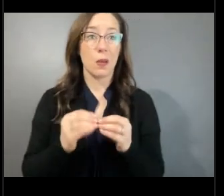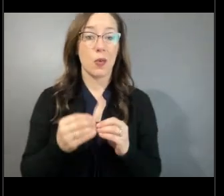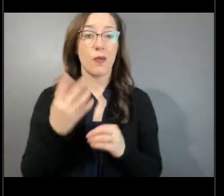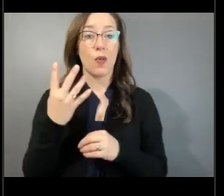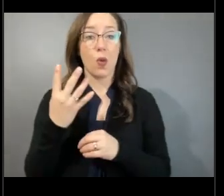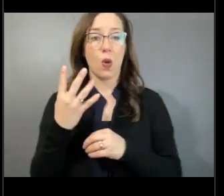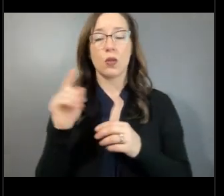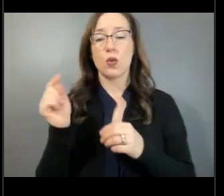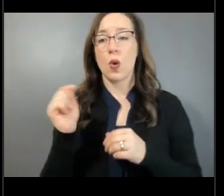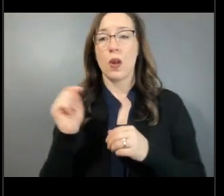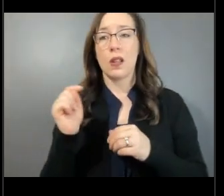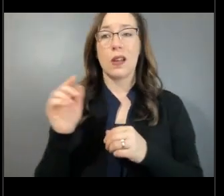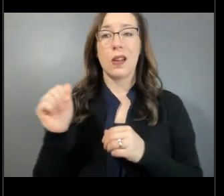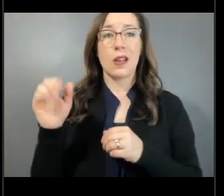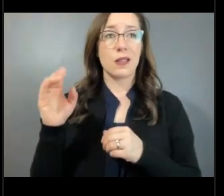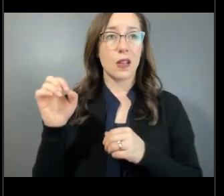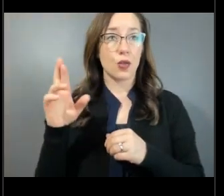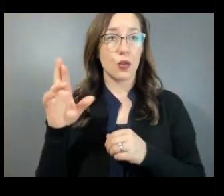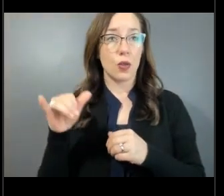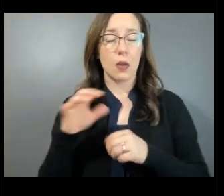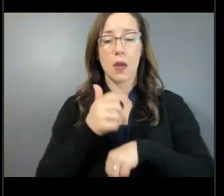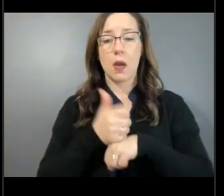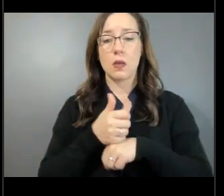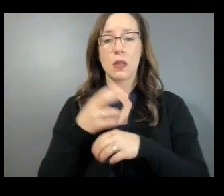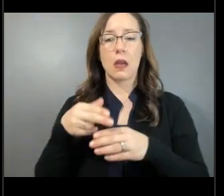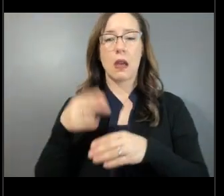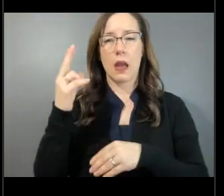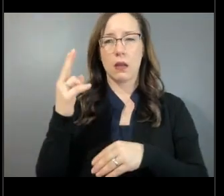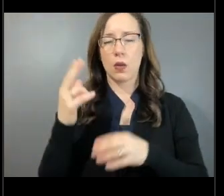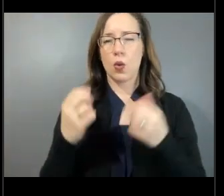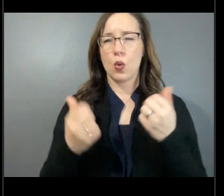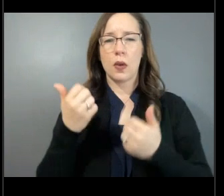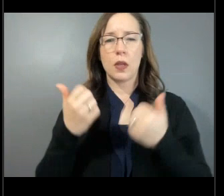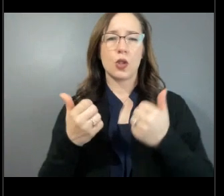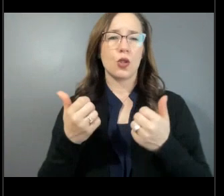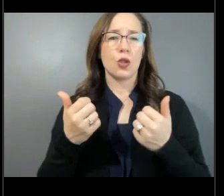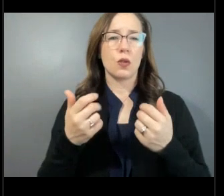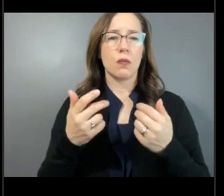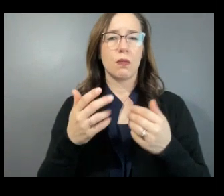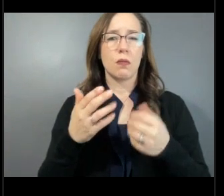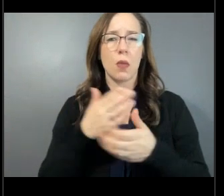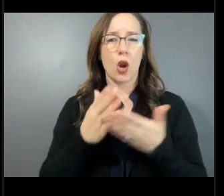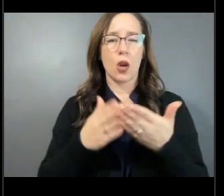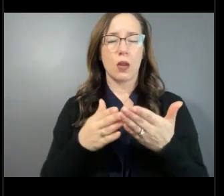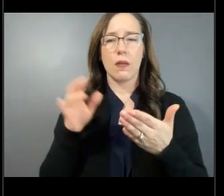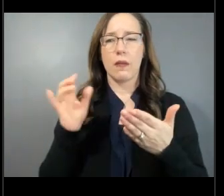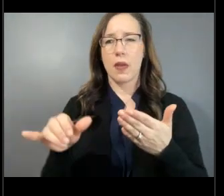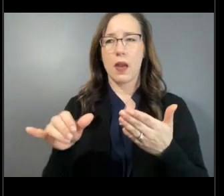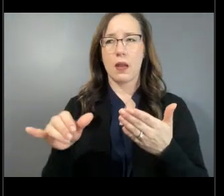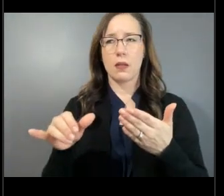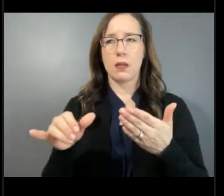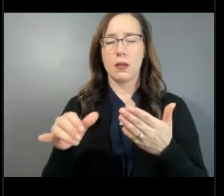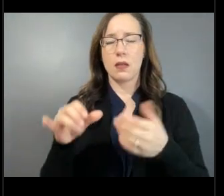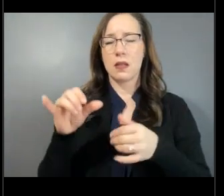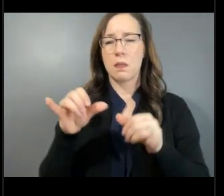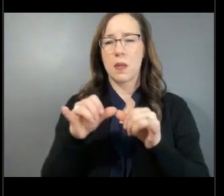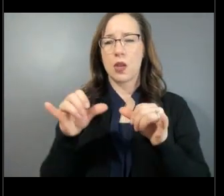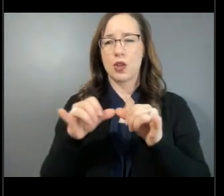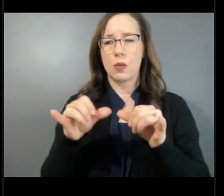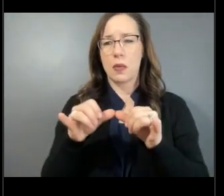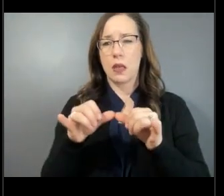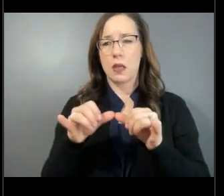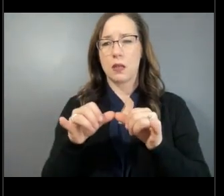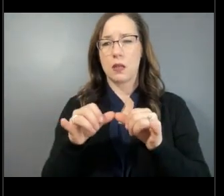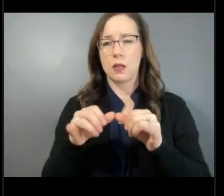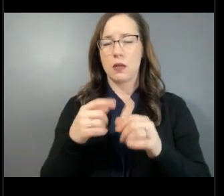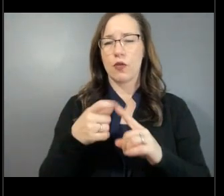toilet accessory mounting heights, which portion of the accessory is the measurement taken